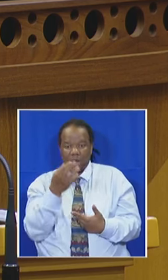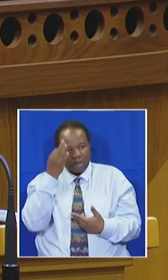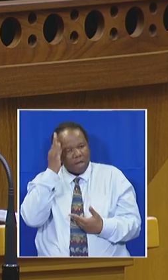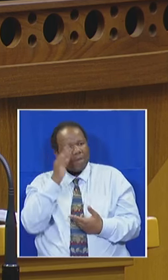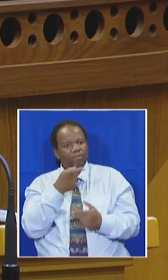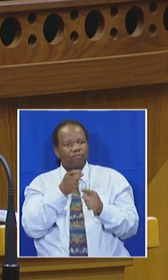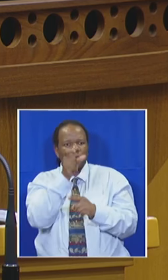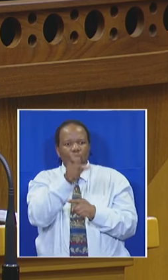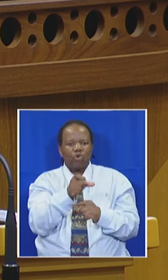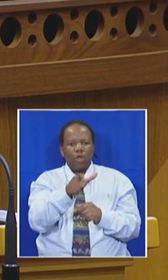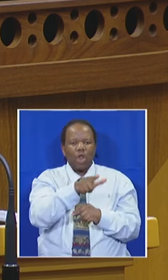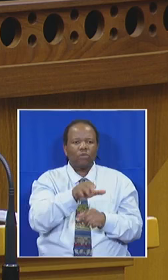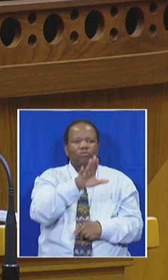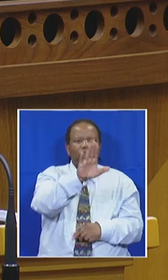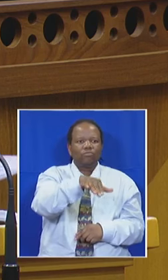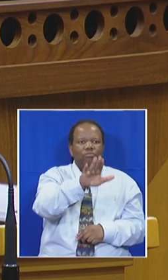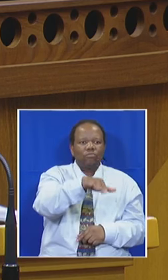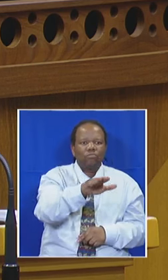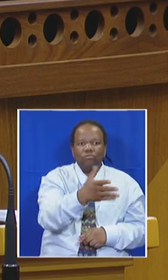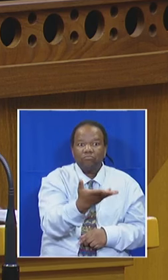money to acquire land.